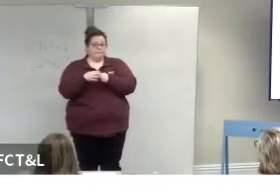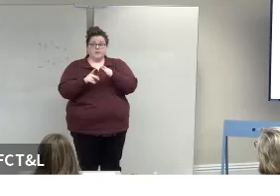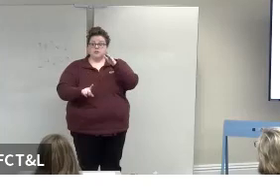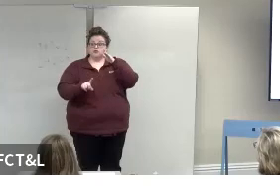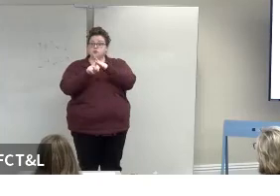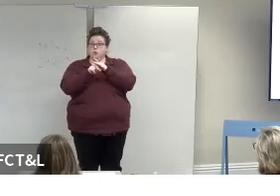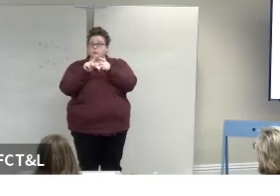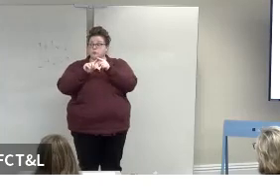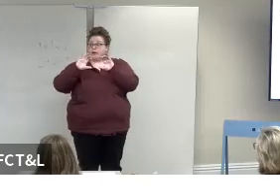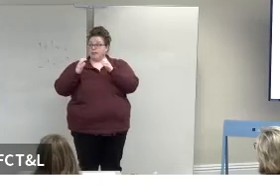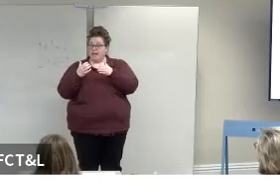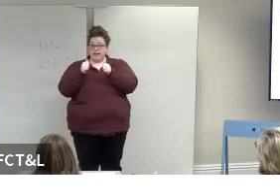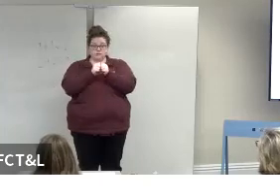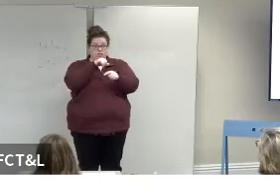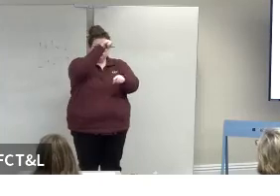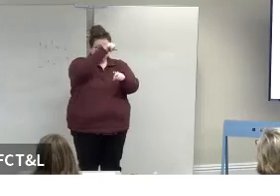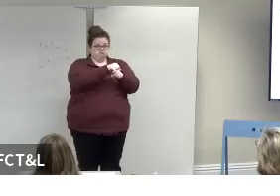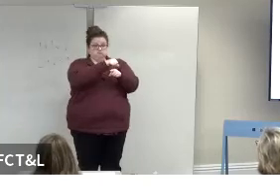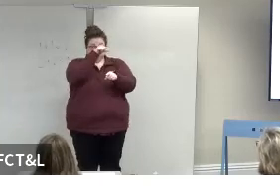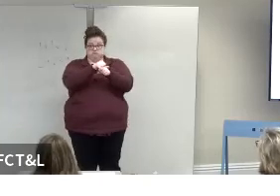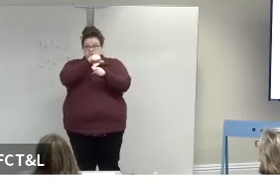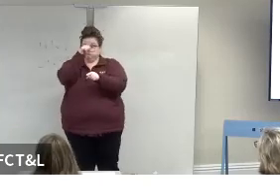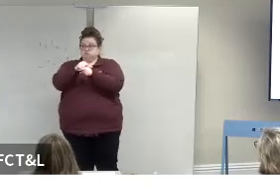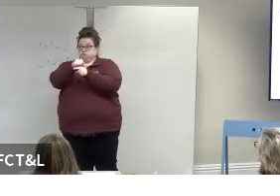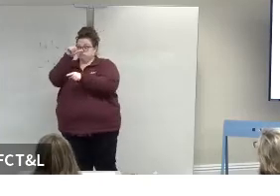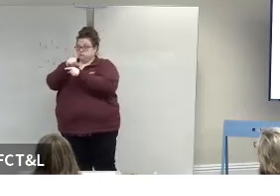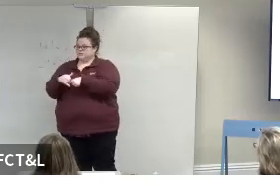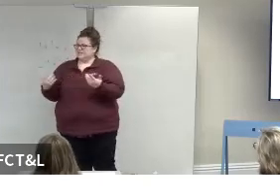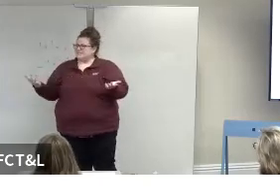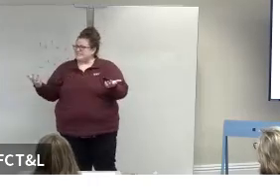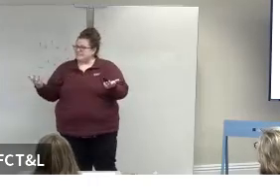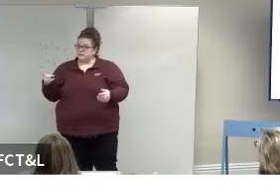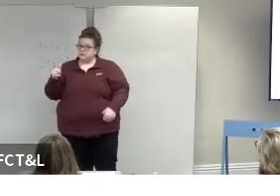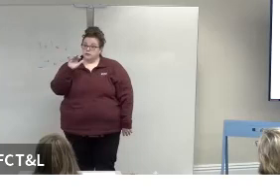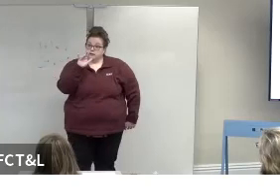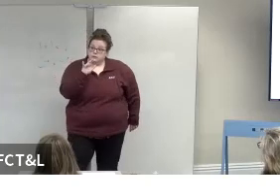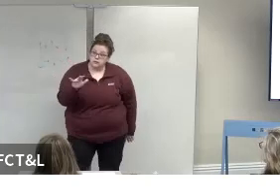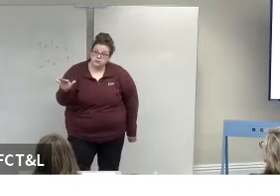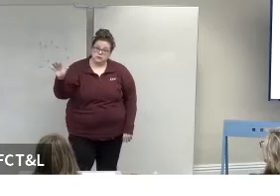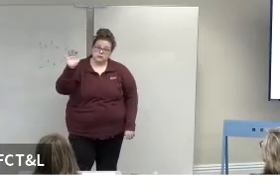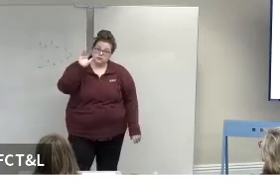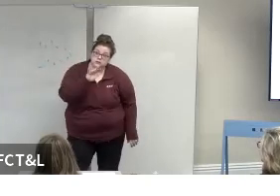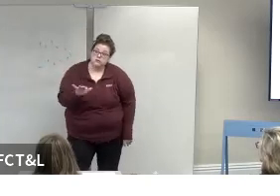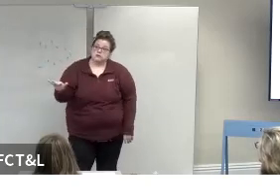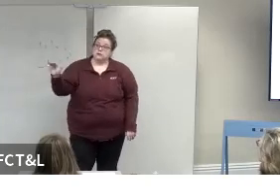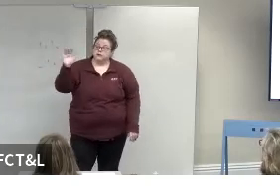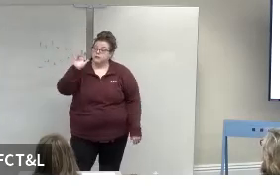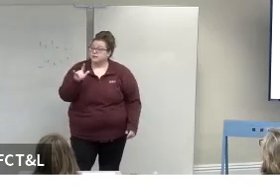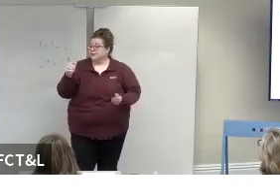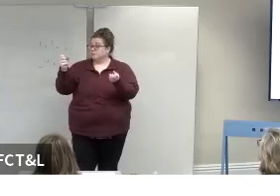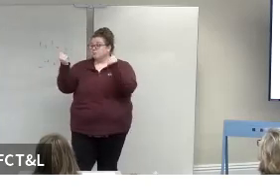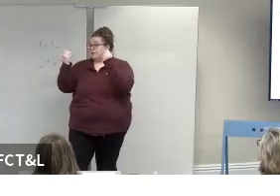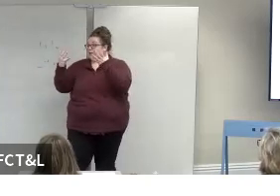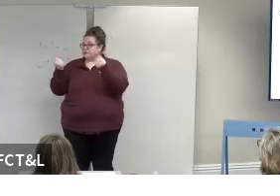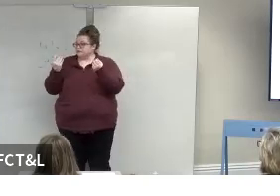interpreter to be prepared. Okay, so the interpreter comes to class and there's this vocabulary that they may or may not be accustomed to.